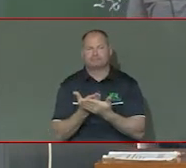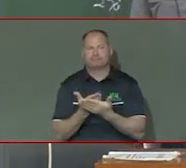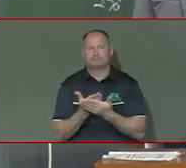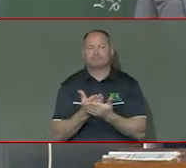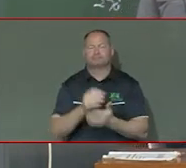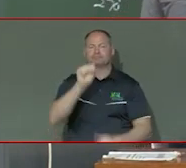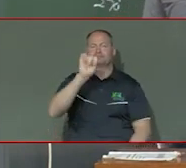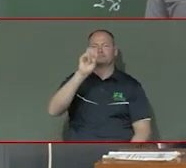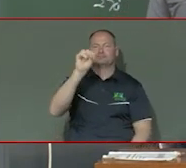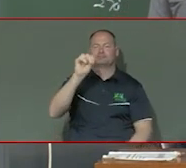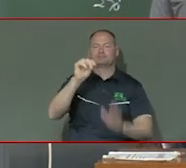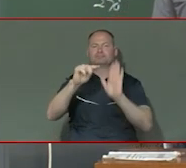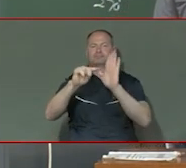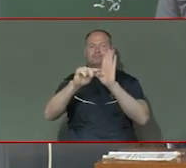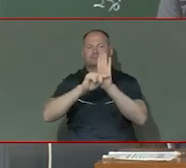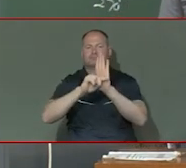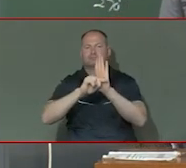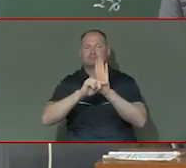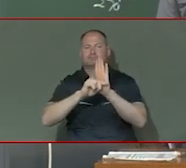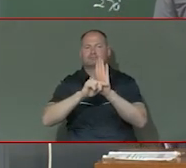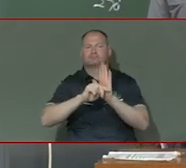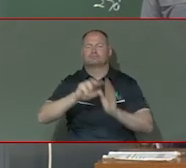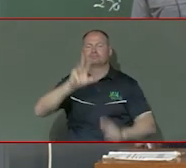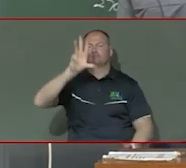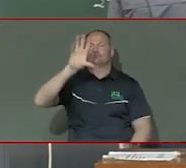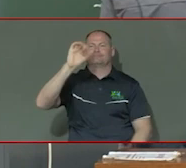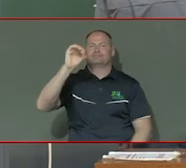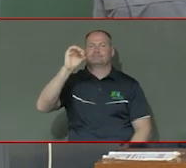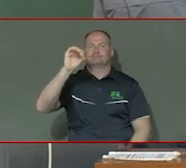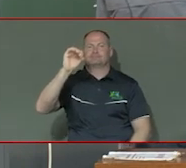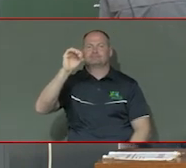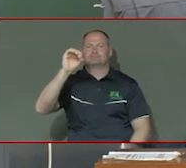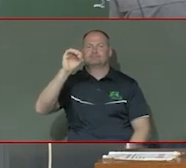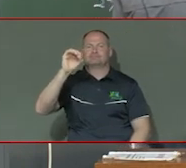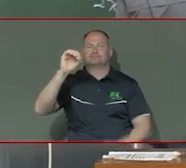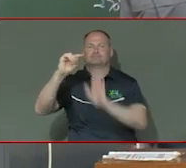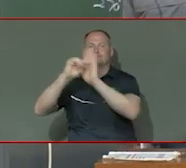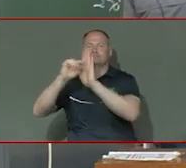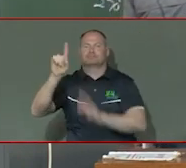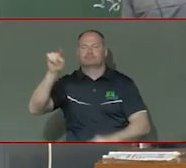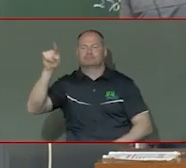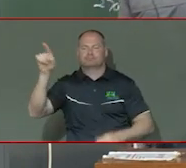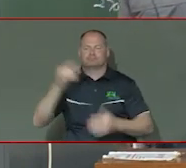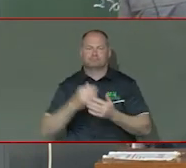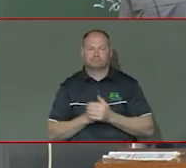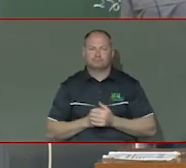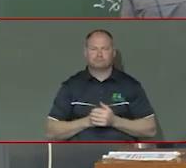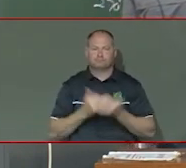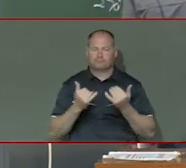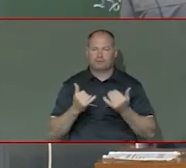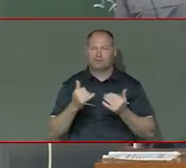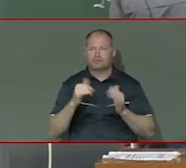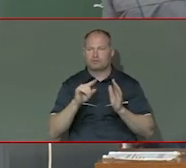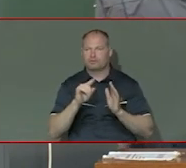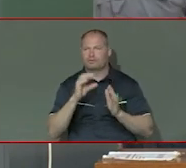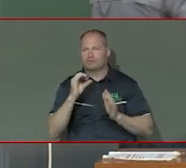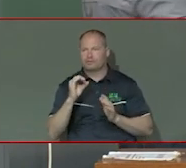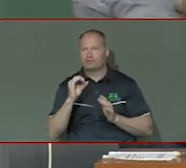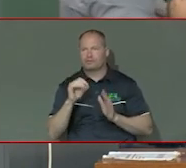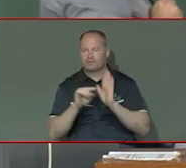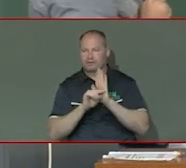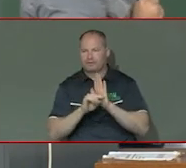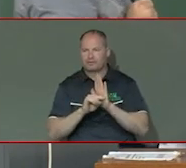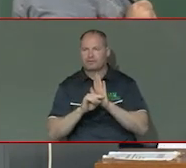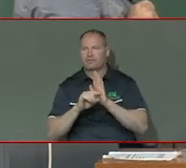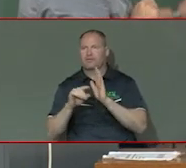negative 90 degrees minus theta. Now take note. Negative times 90 is negative 90. Negative and negative theta is plus